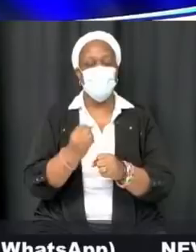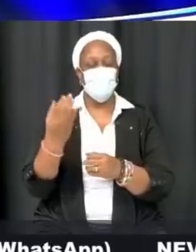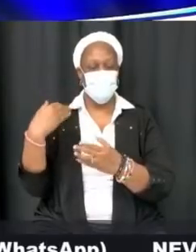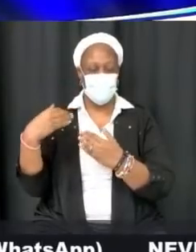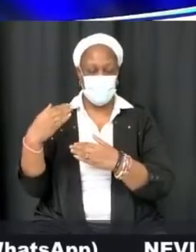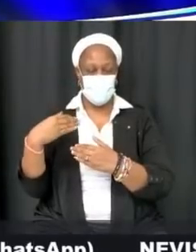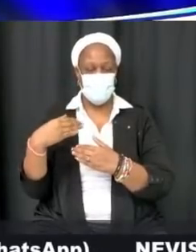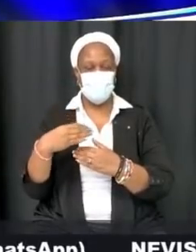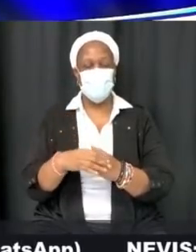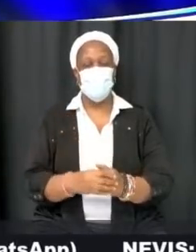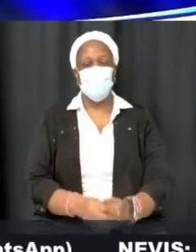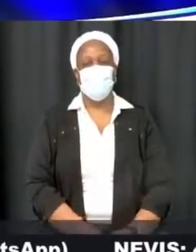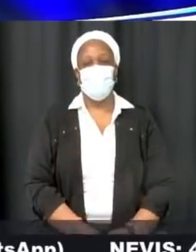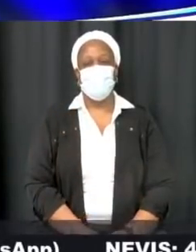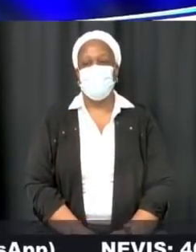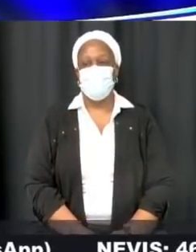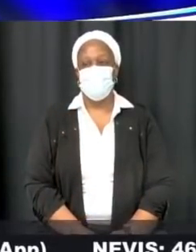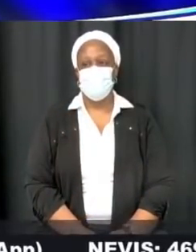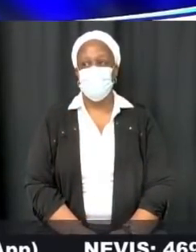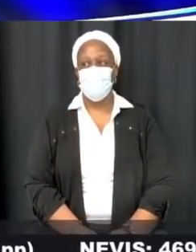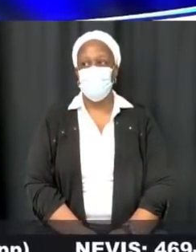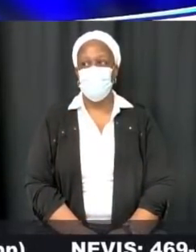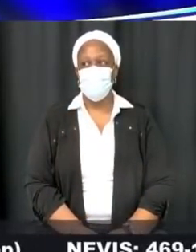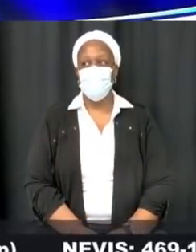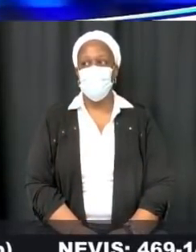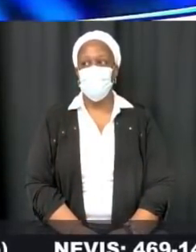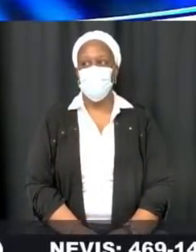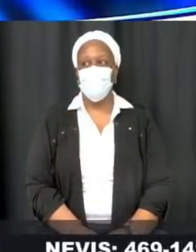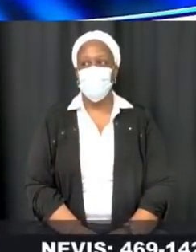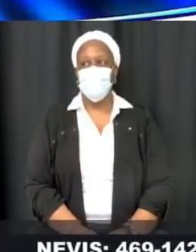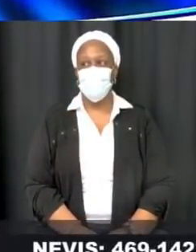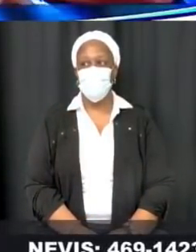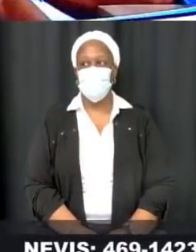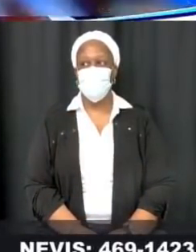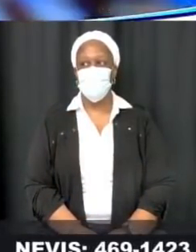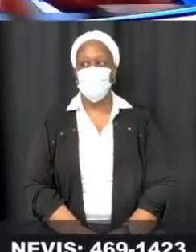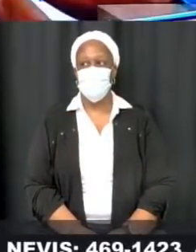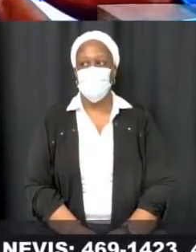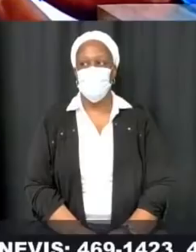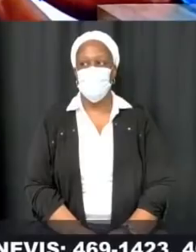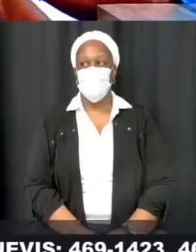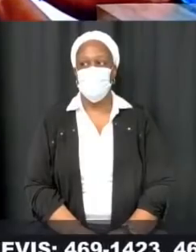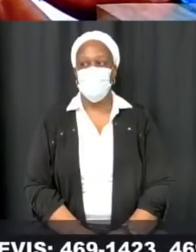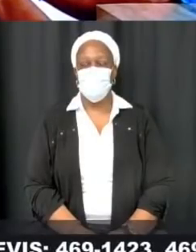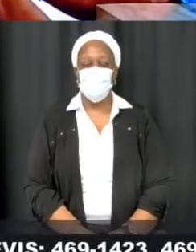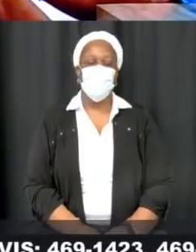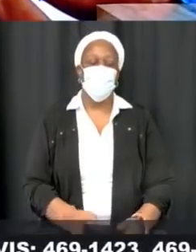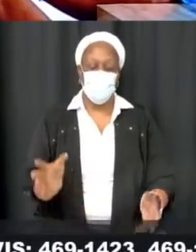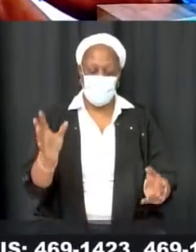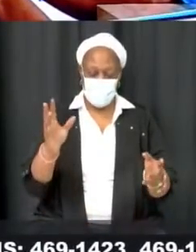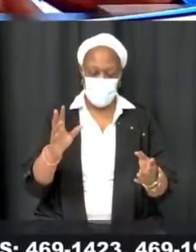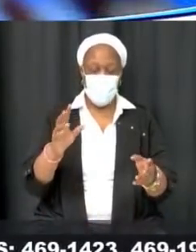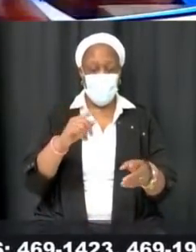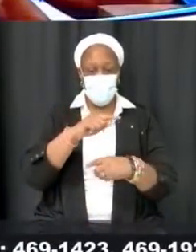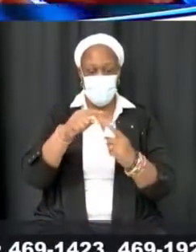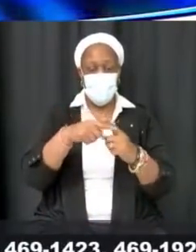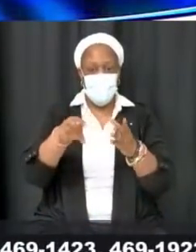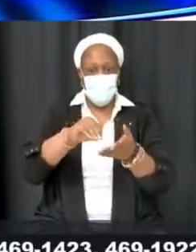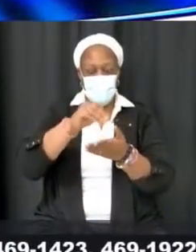Immediately at the prison, the Commissioner of Corrections met with myself, Mr.